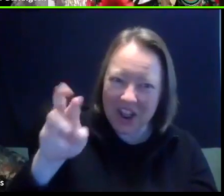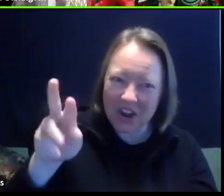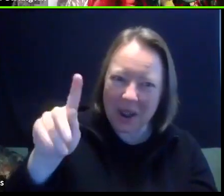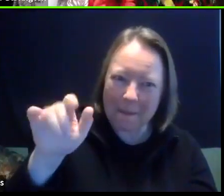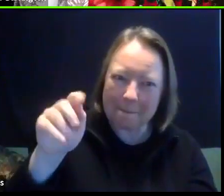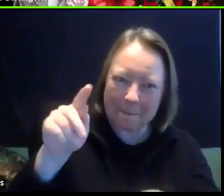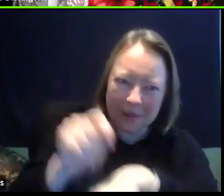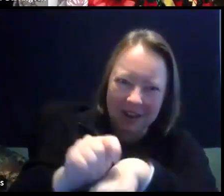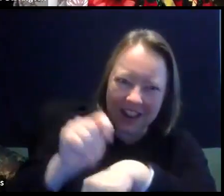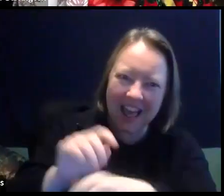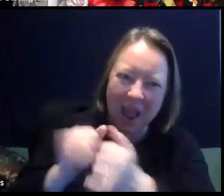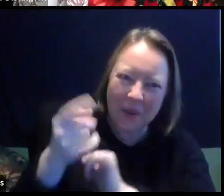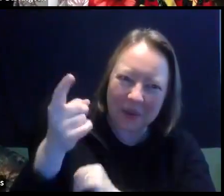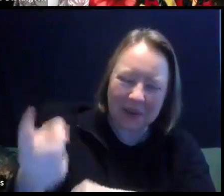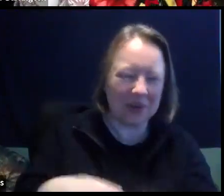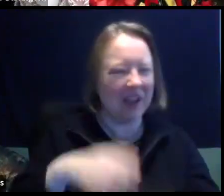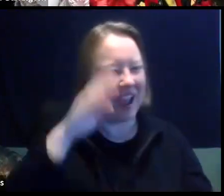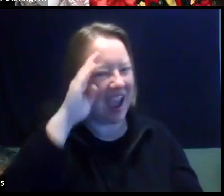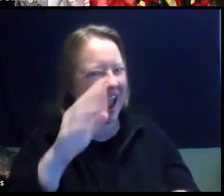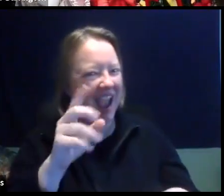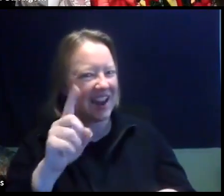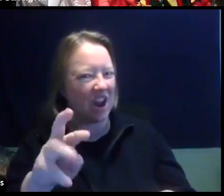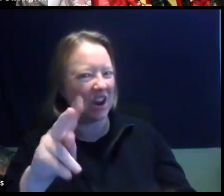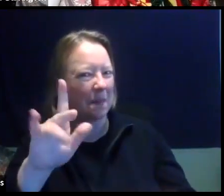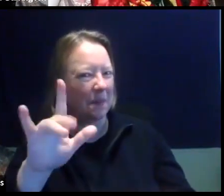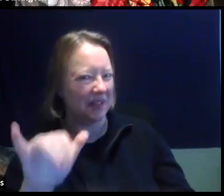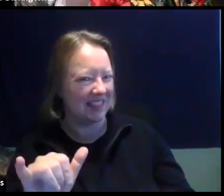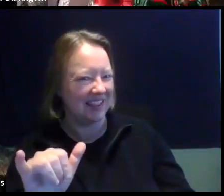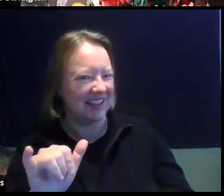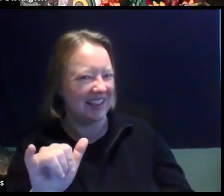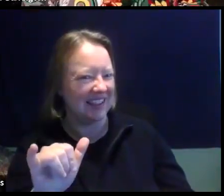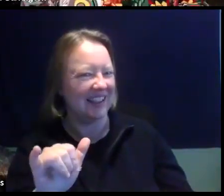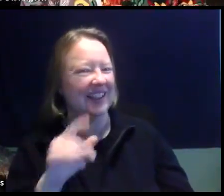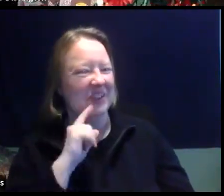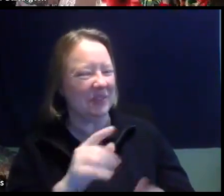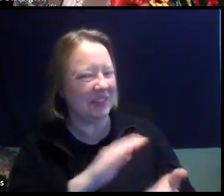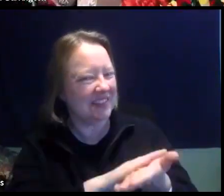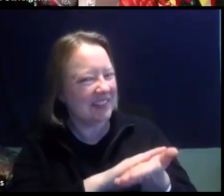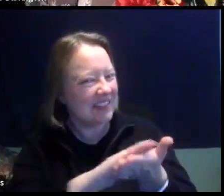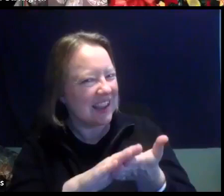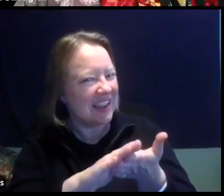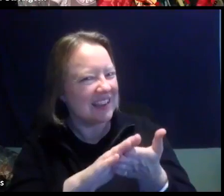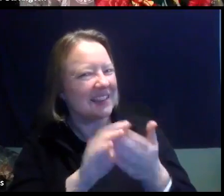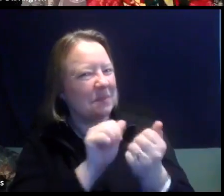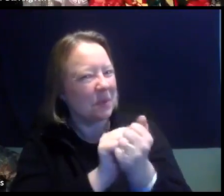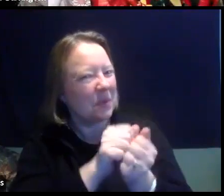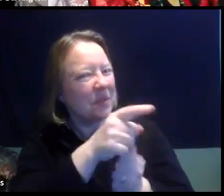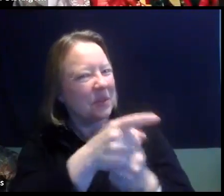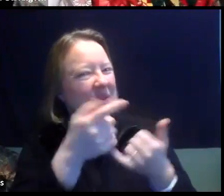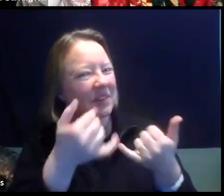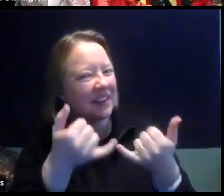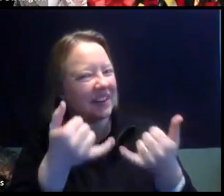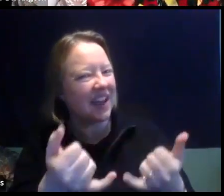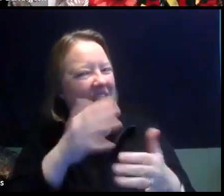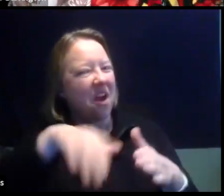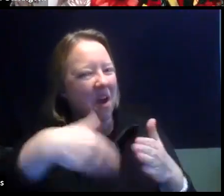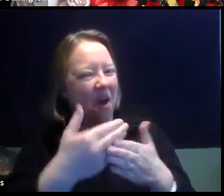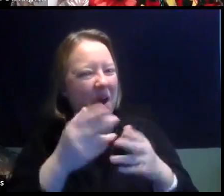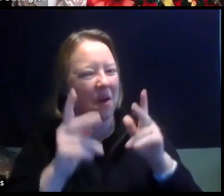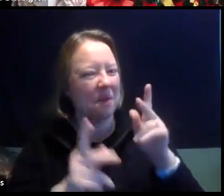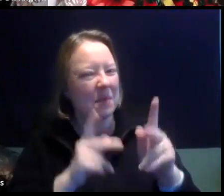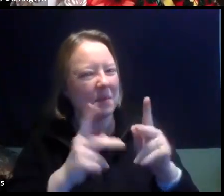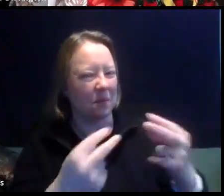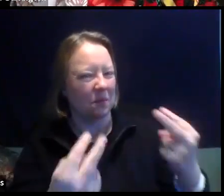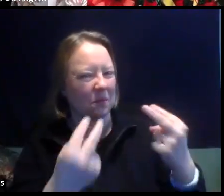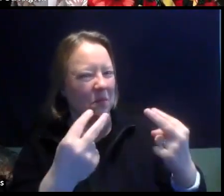are you? Hi, Dr. Kimberly Barrington. It is a treat to be with you today, and all of those who tune in to